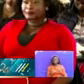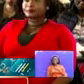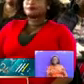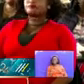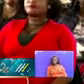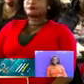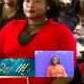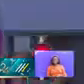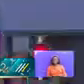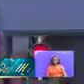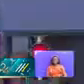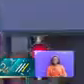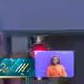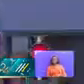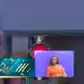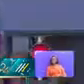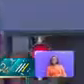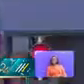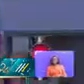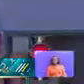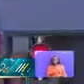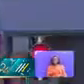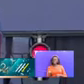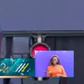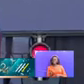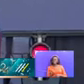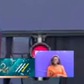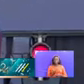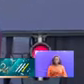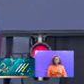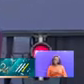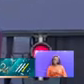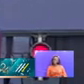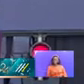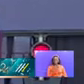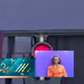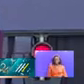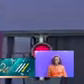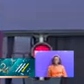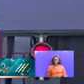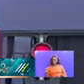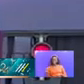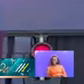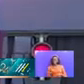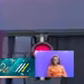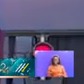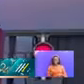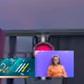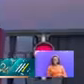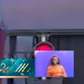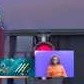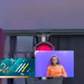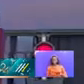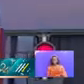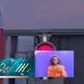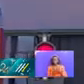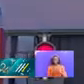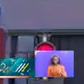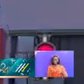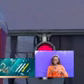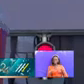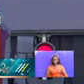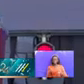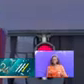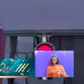don't even want to go there because there's a whole controversy on altars but the best thing you can do is to get the revelation of the altar of Jesus that's the best thing you can